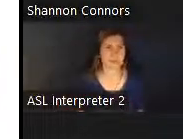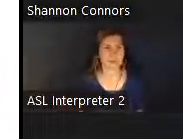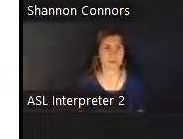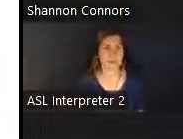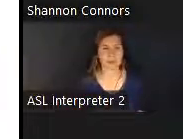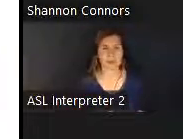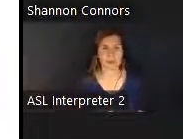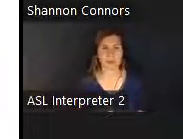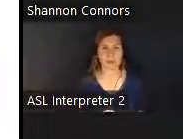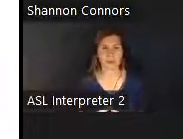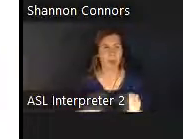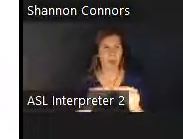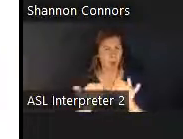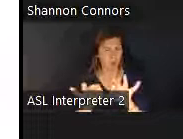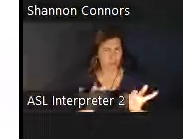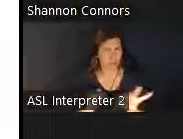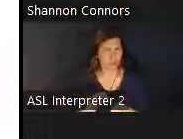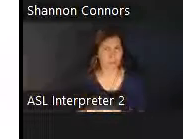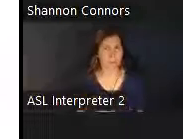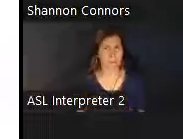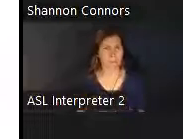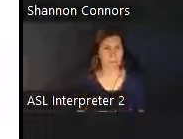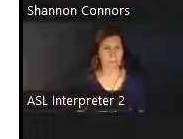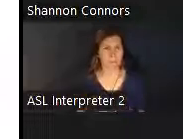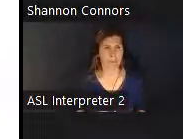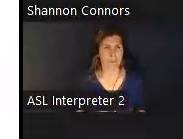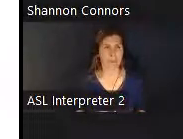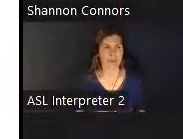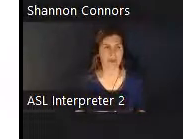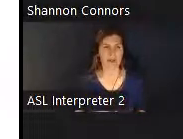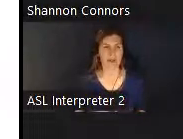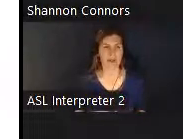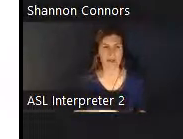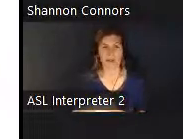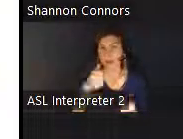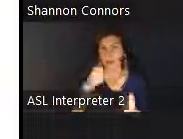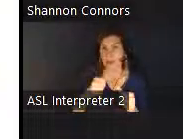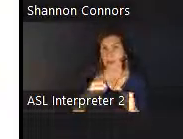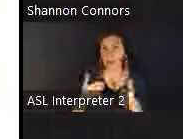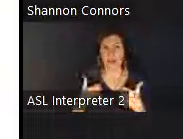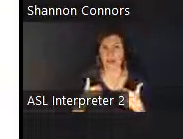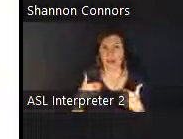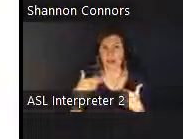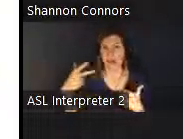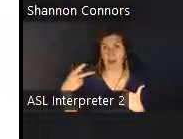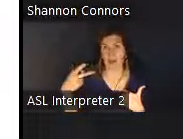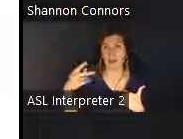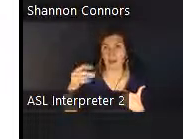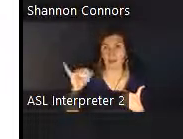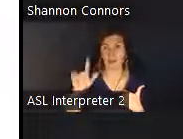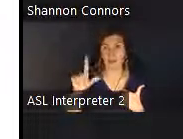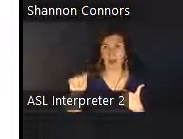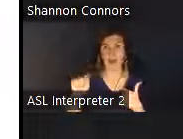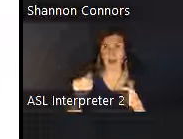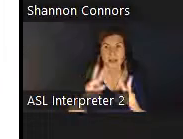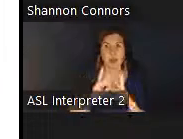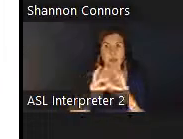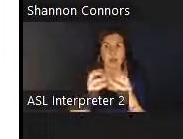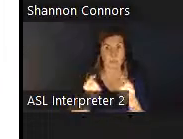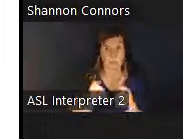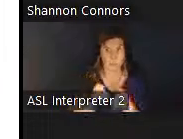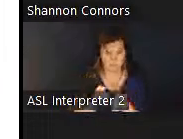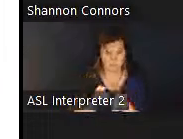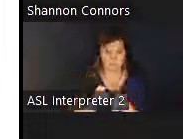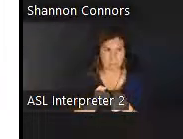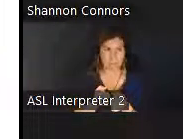A little more detail about application. Like I mentioned, we had those pilot workshops that included a broad